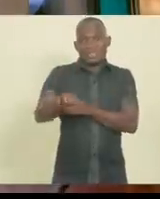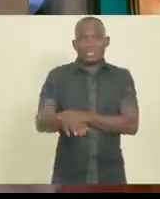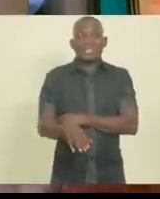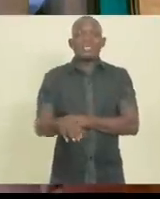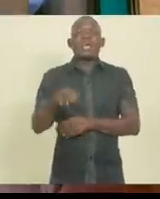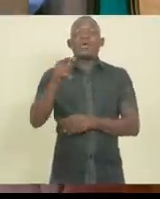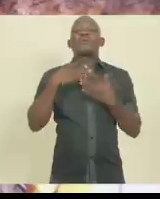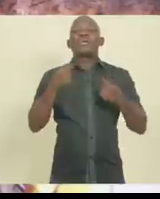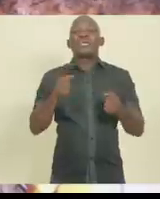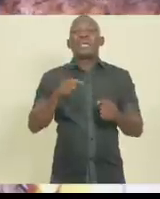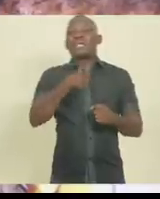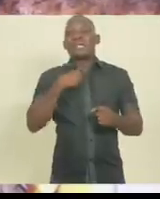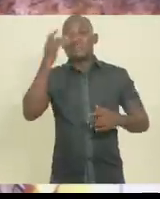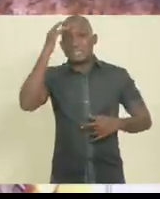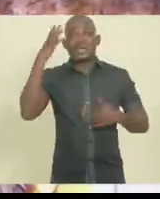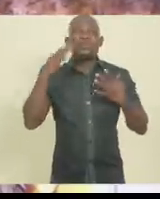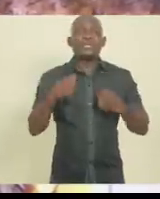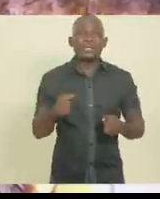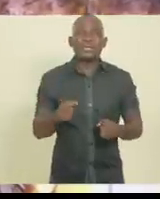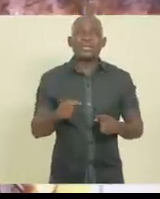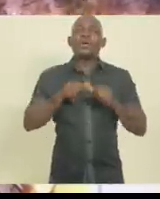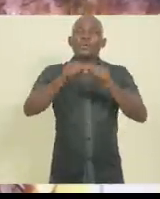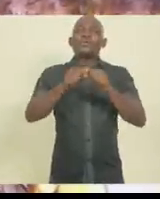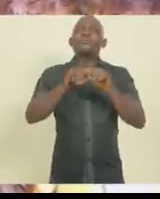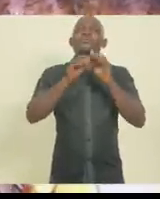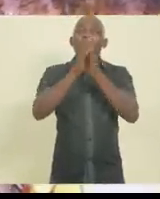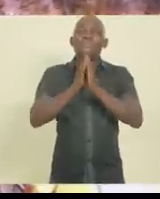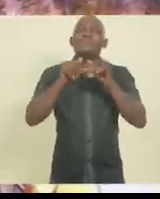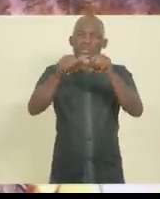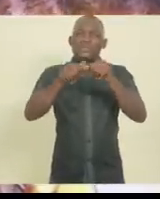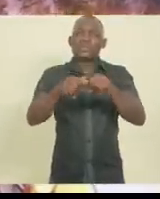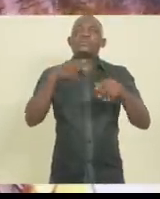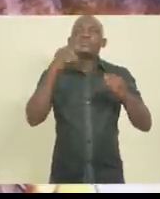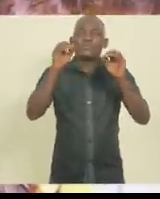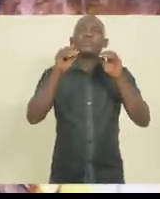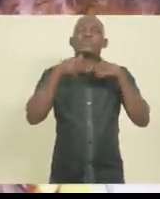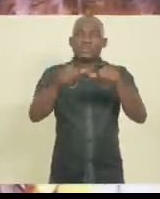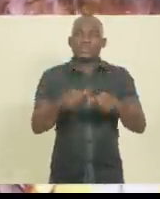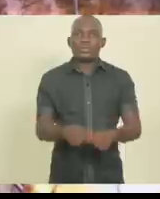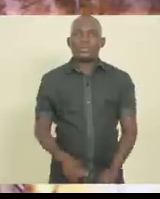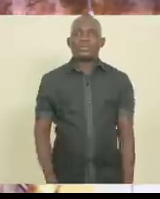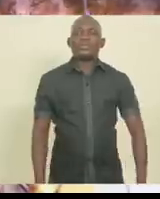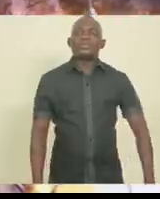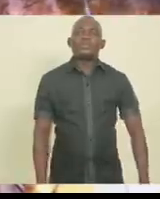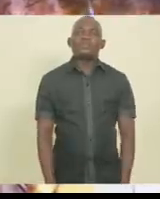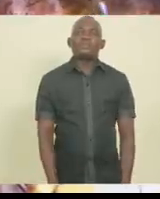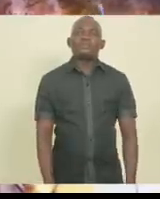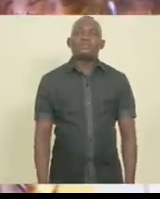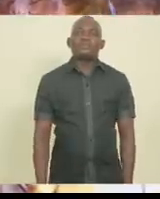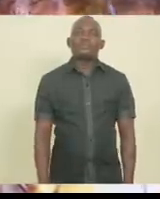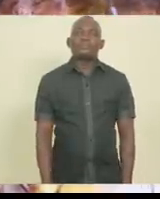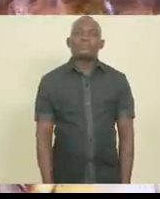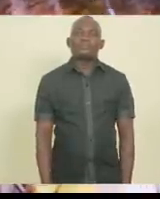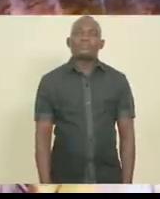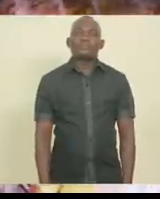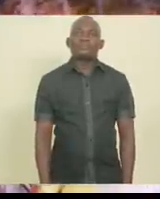can. Original, I'm from the city where the boys know they sleep. Yeah, when I read,